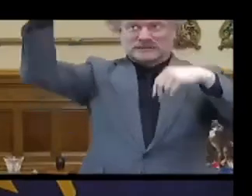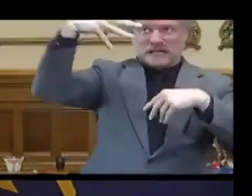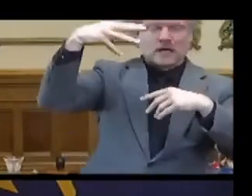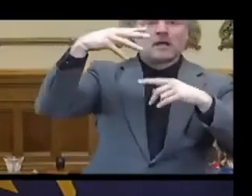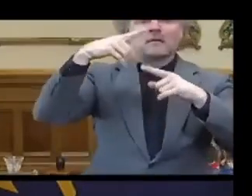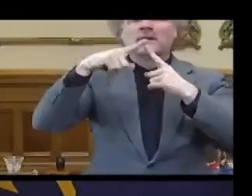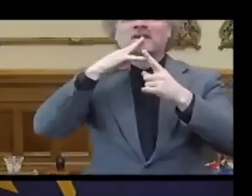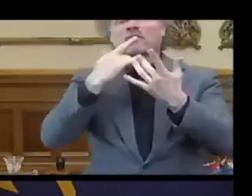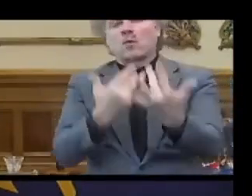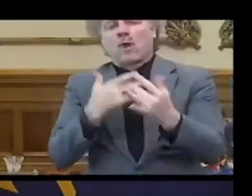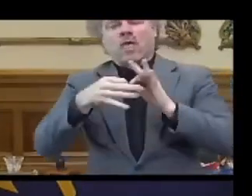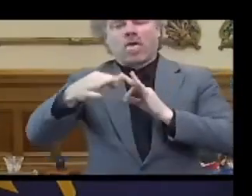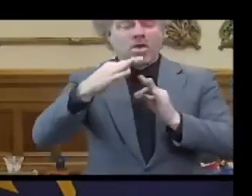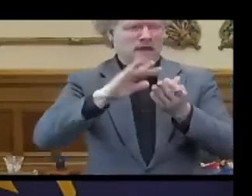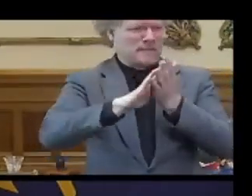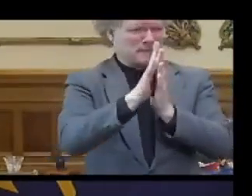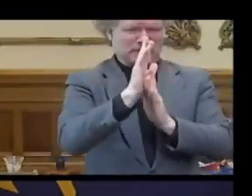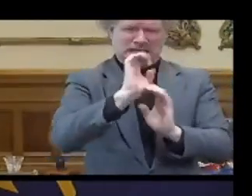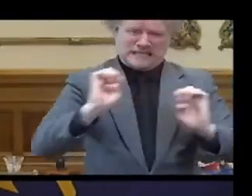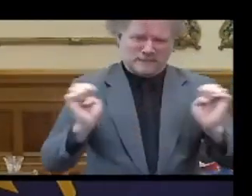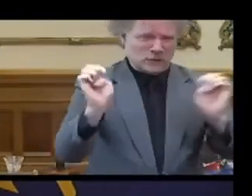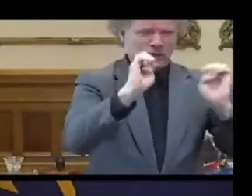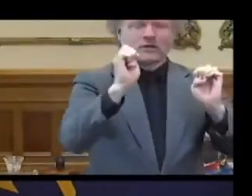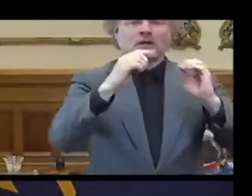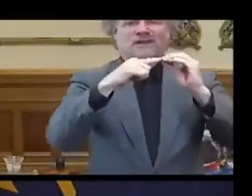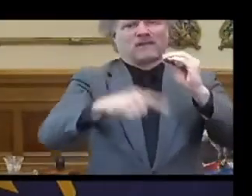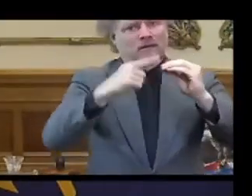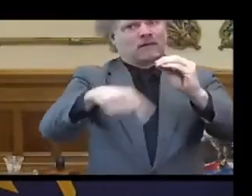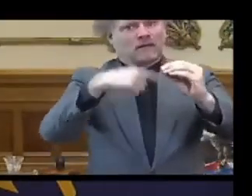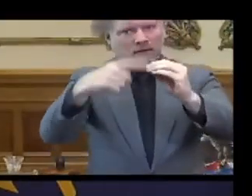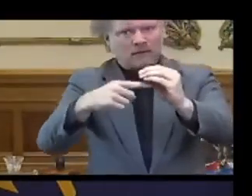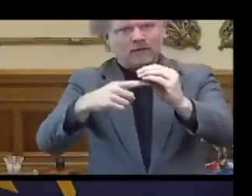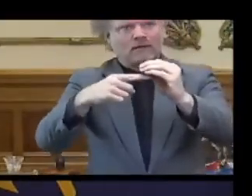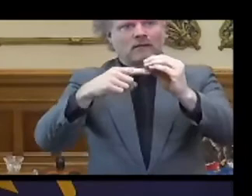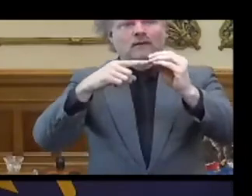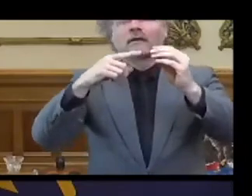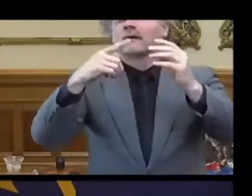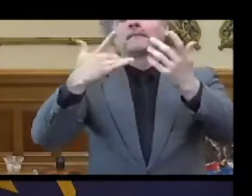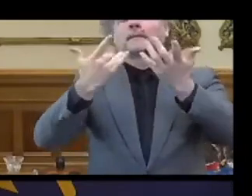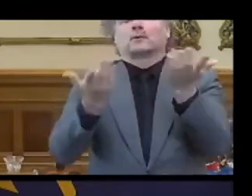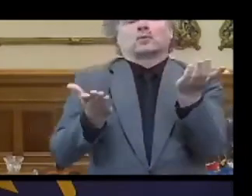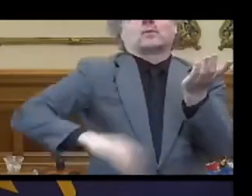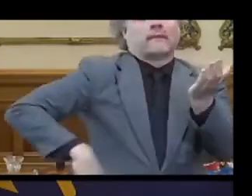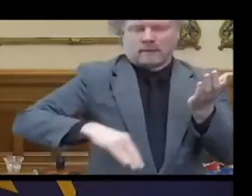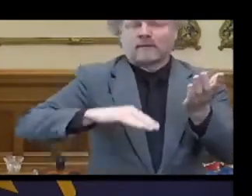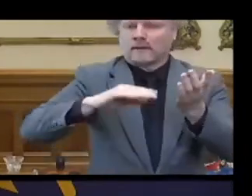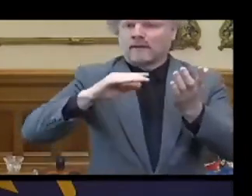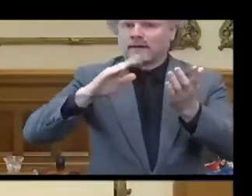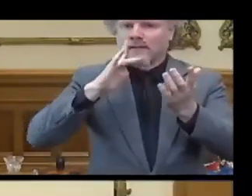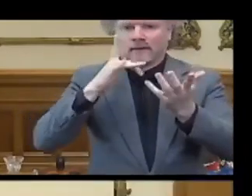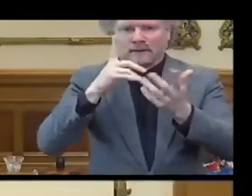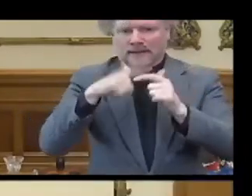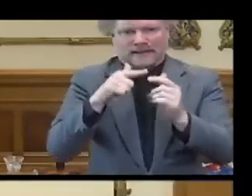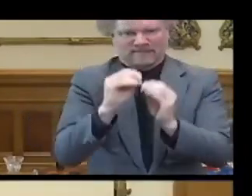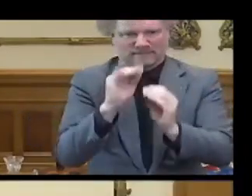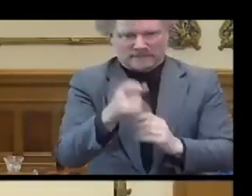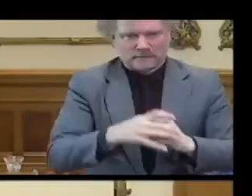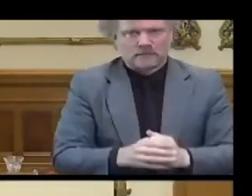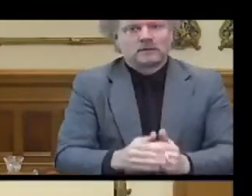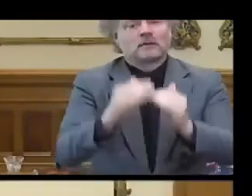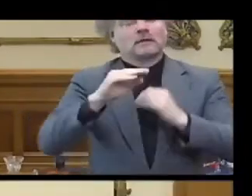truly go into an emergency and everything is cyclical, it may be too late. Michael